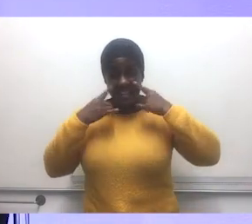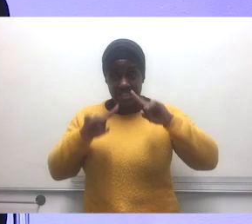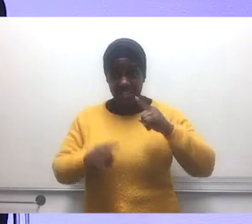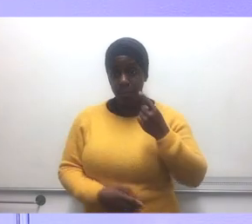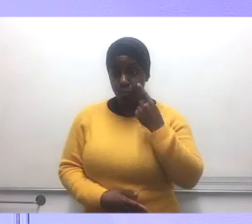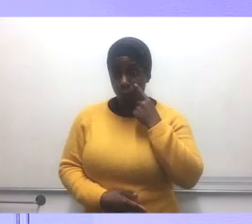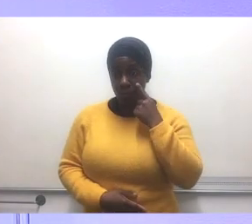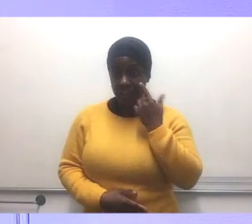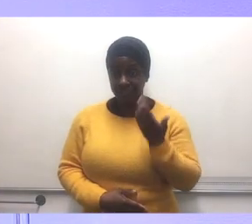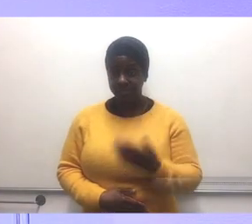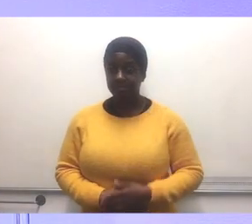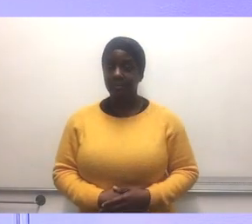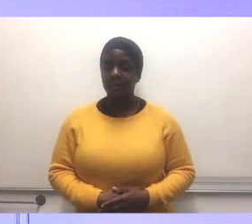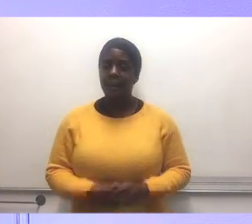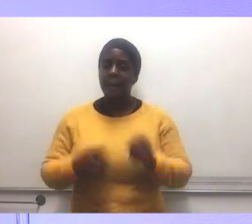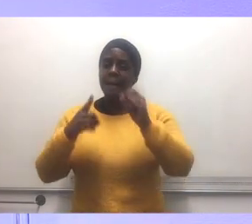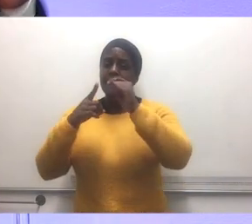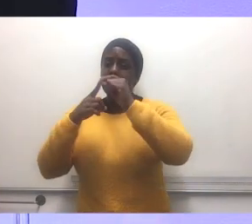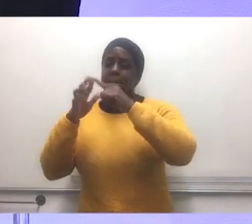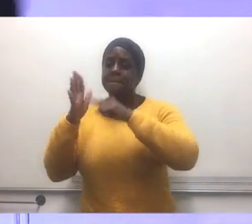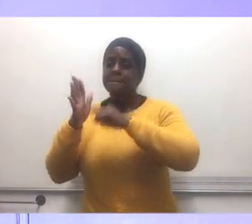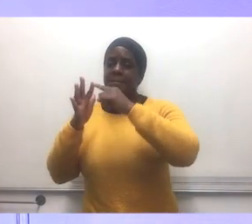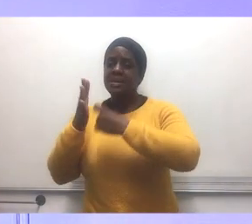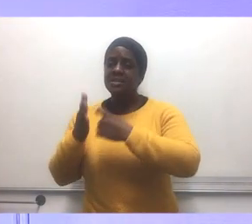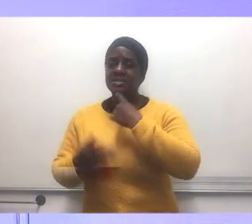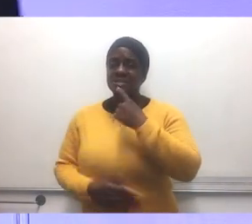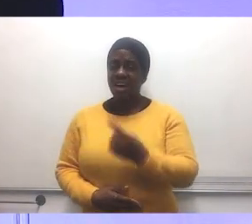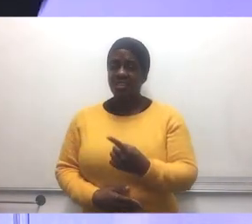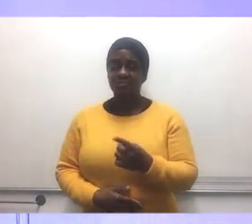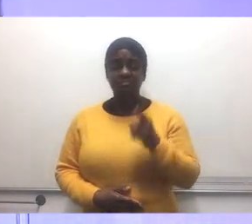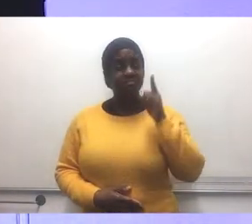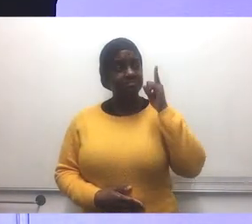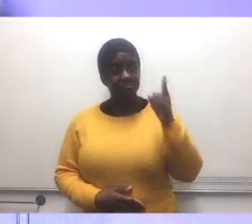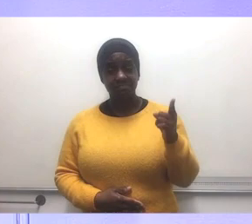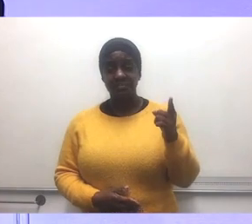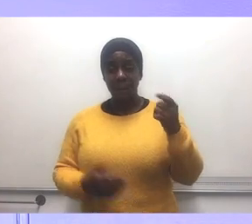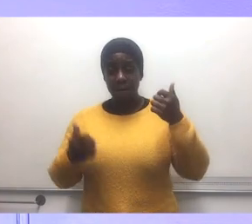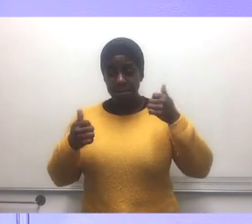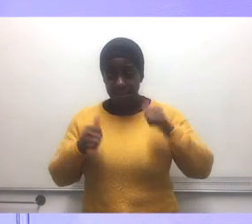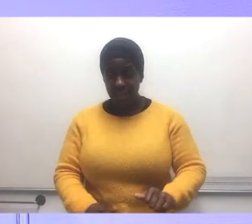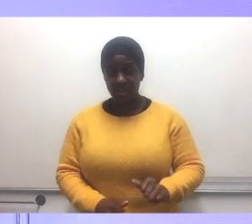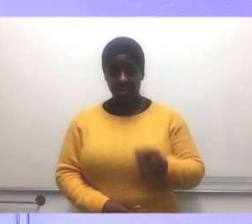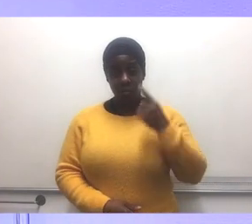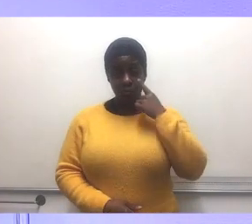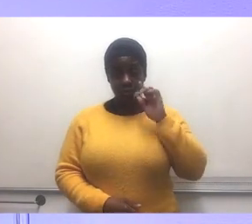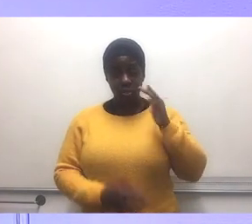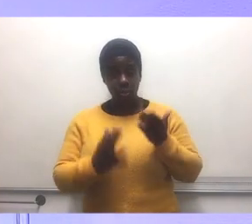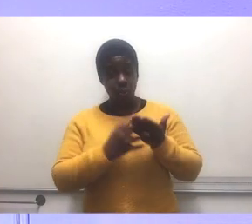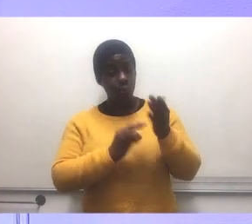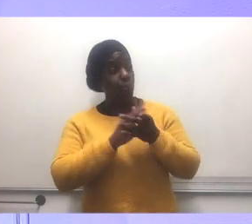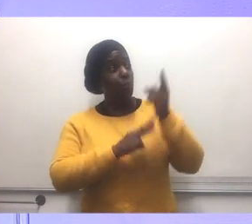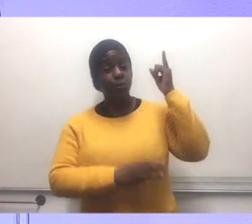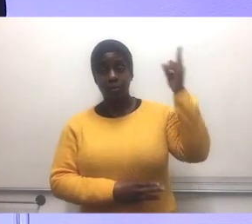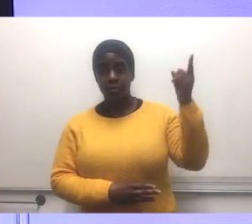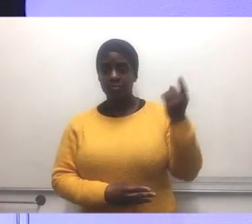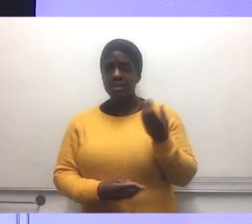proven. Peter said he is attested by God. You see, there are some